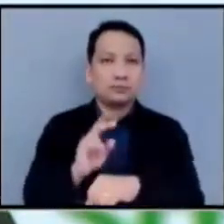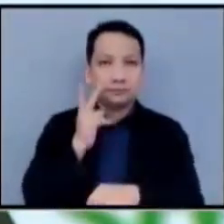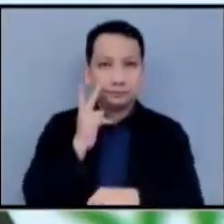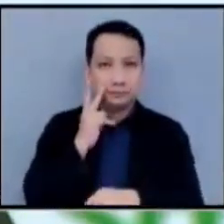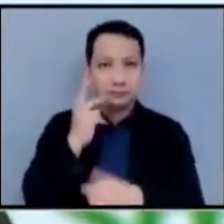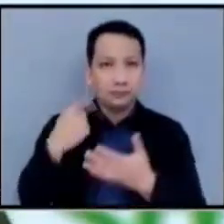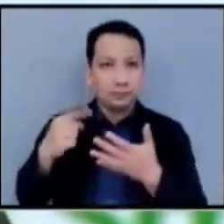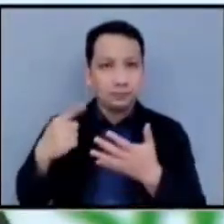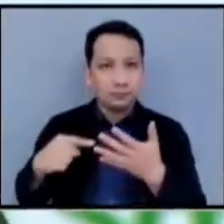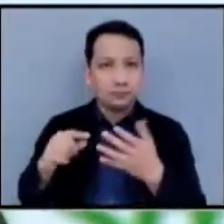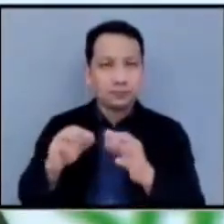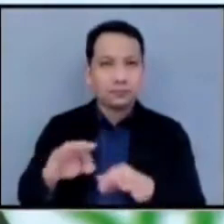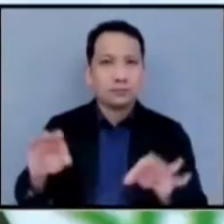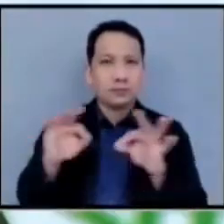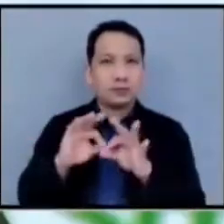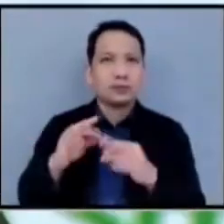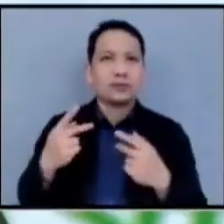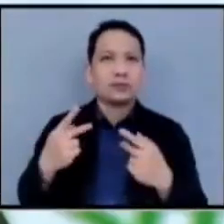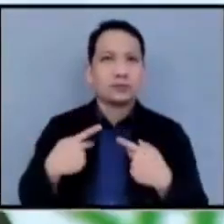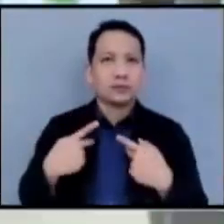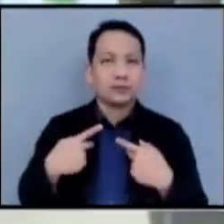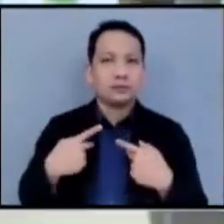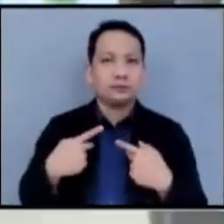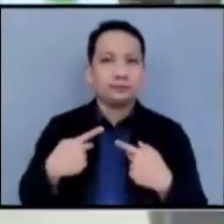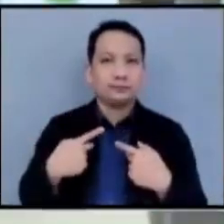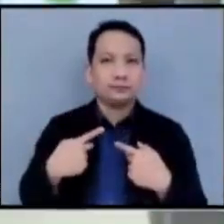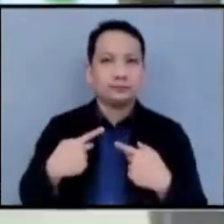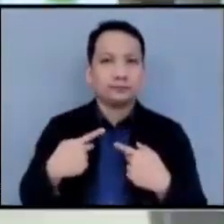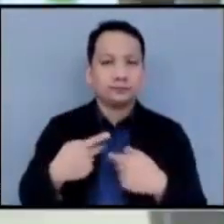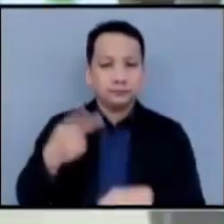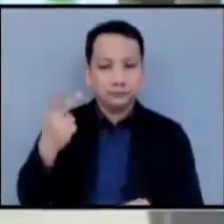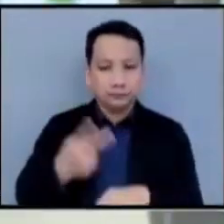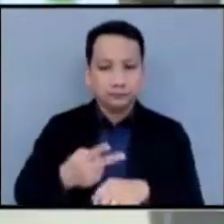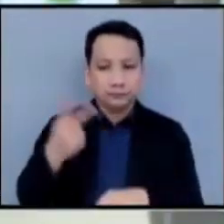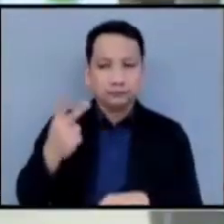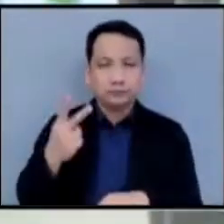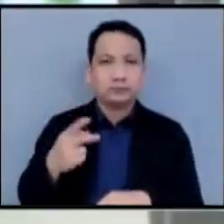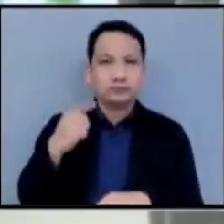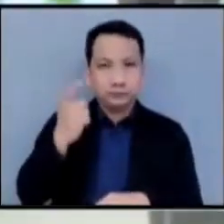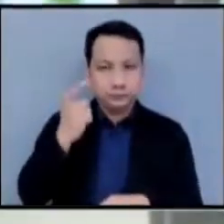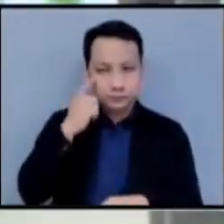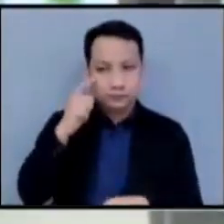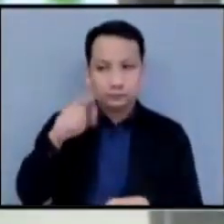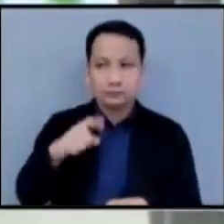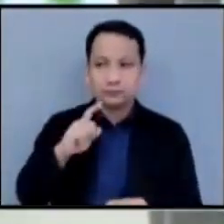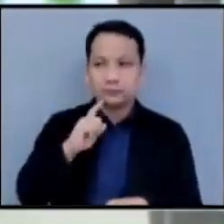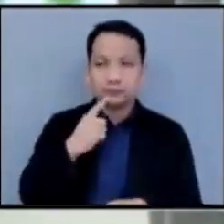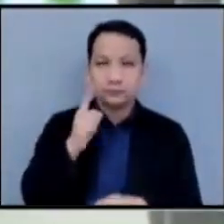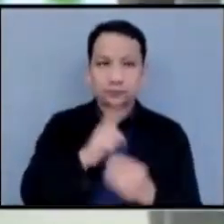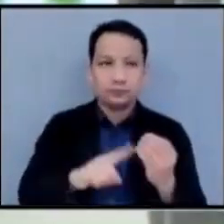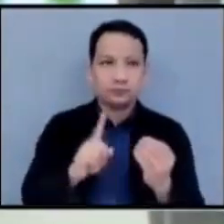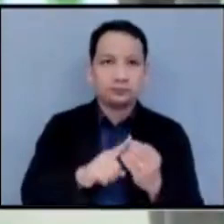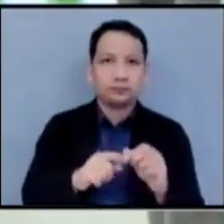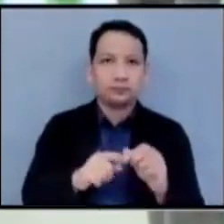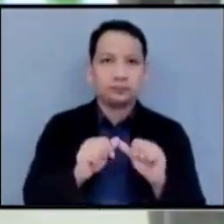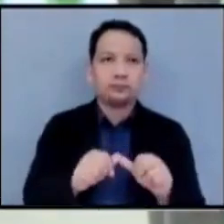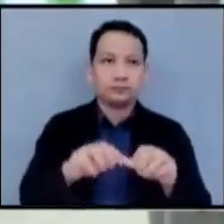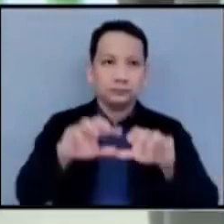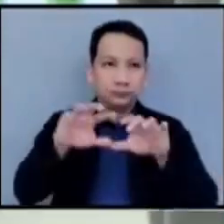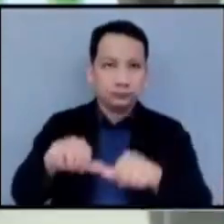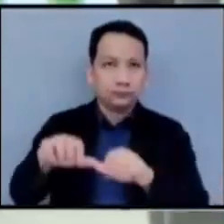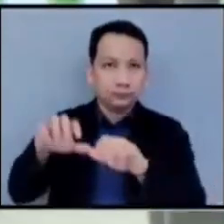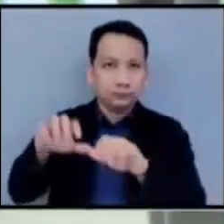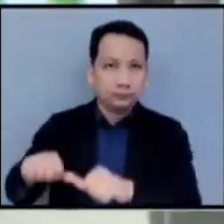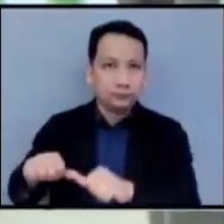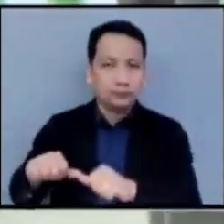if meron pong duplication. That the government is really serious in ensuring na mahuhuli po kayo.